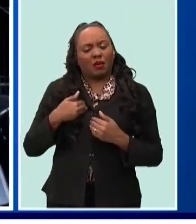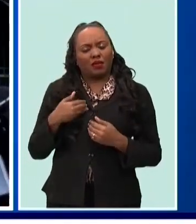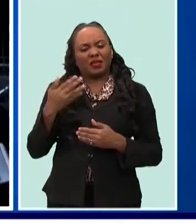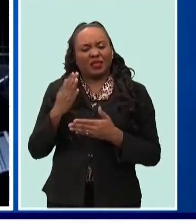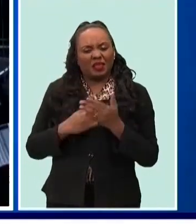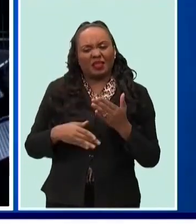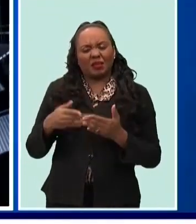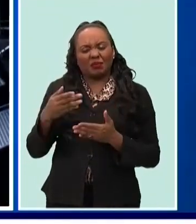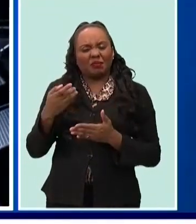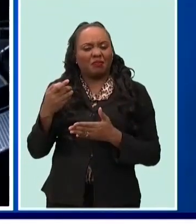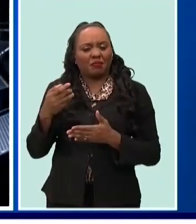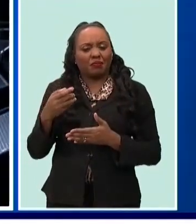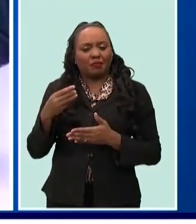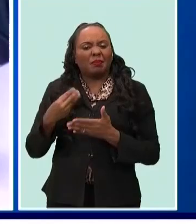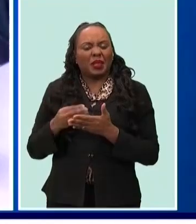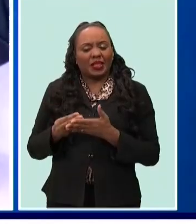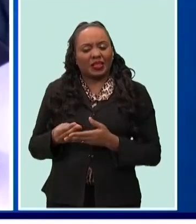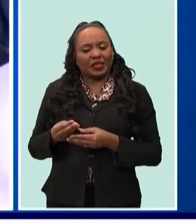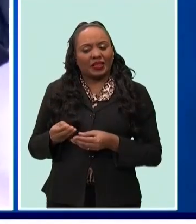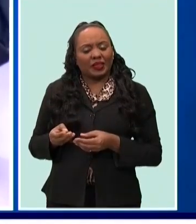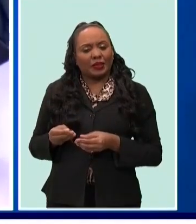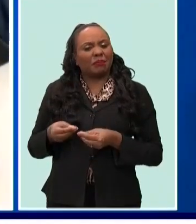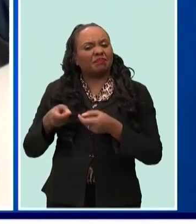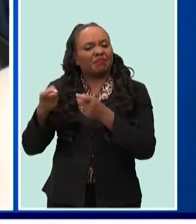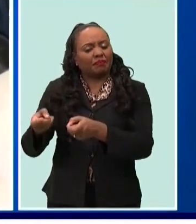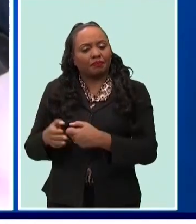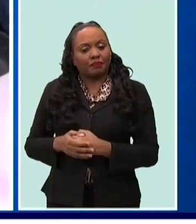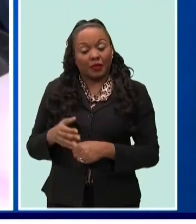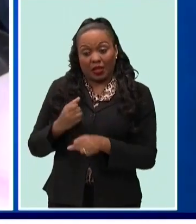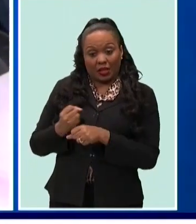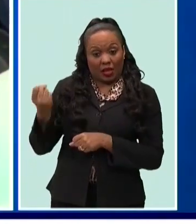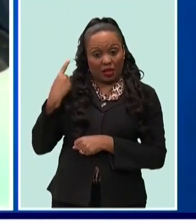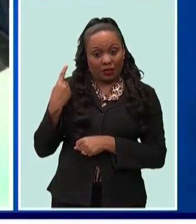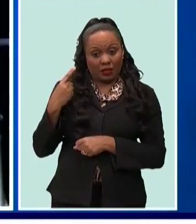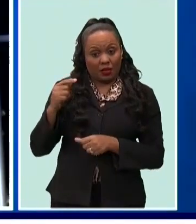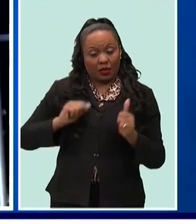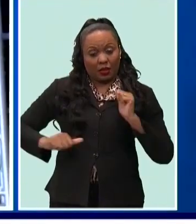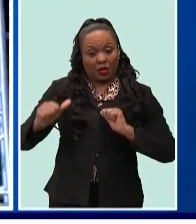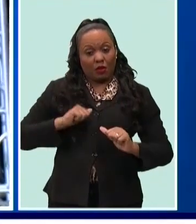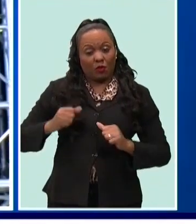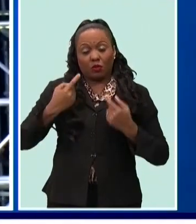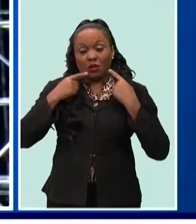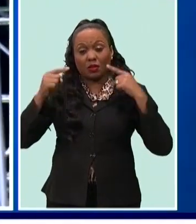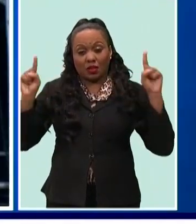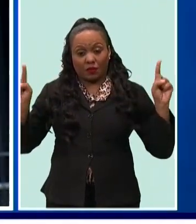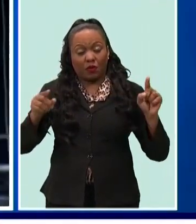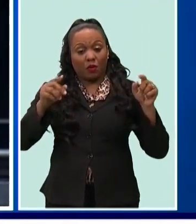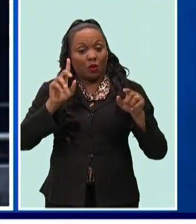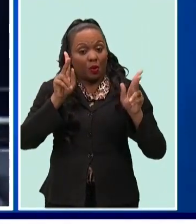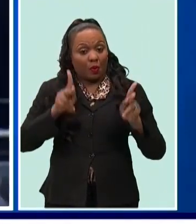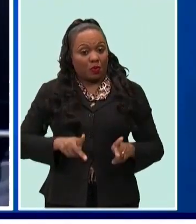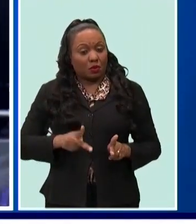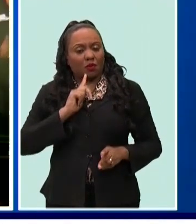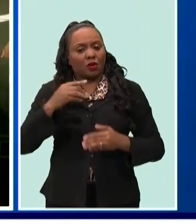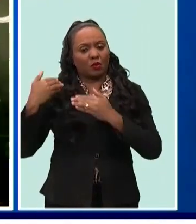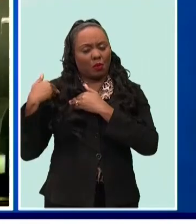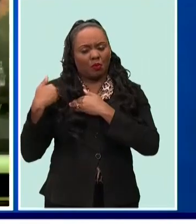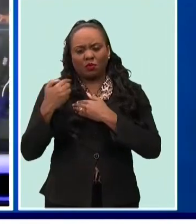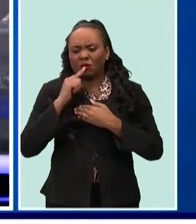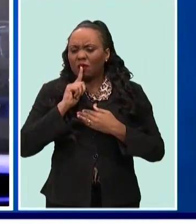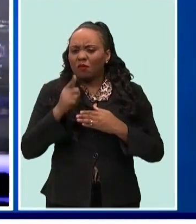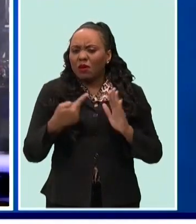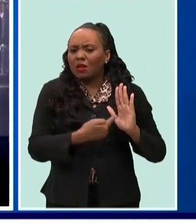Barbados, Pamela Roach, says last year's show was a success. That show was won by Lyric. She says it provides a platform for artists